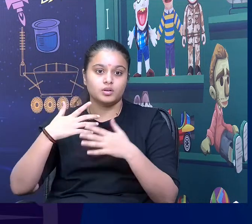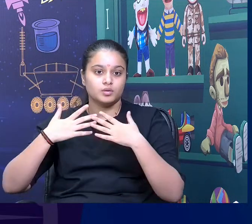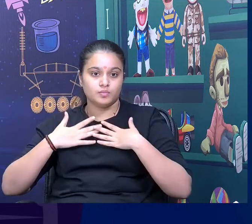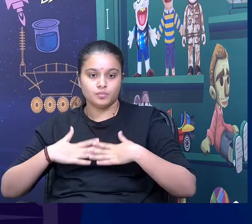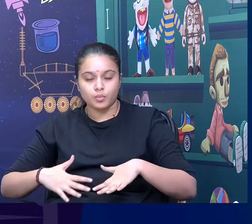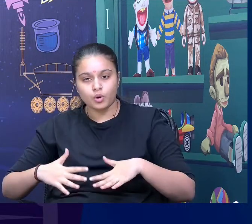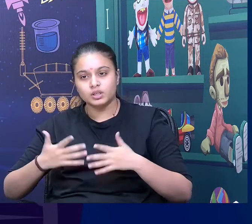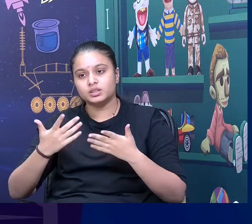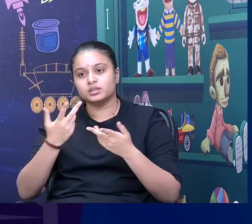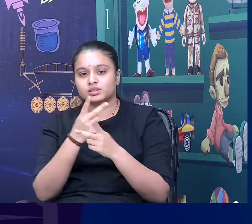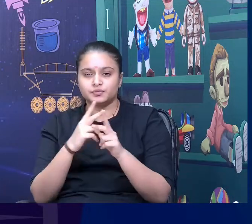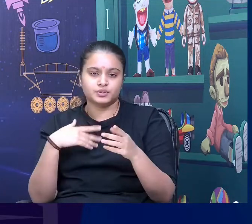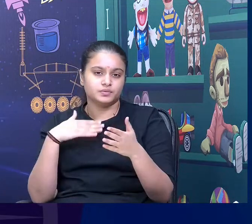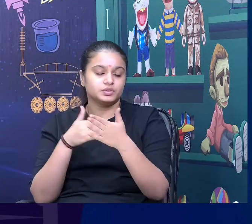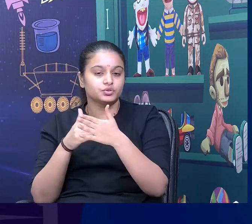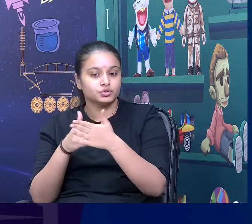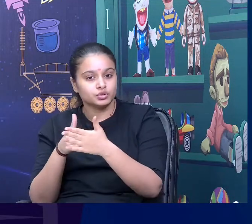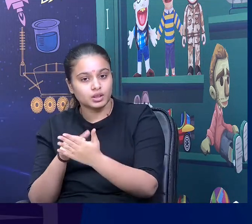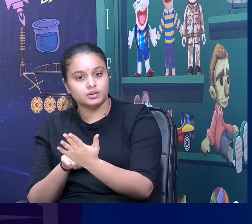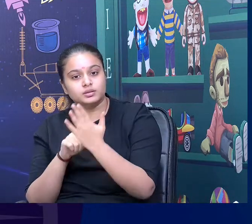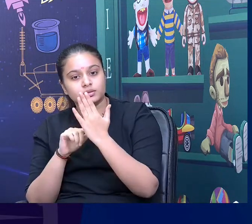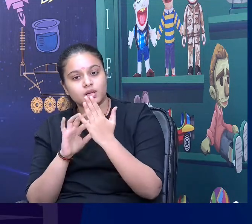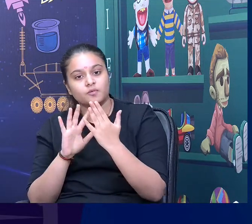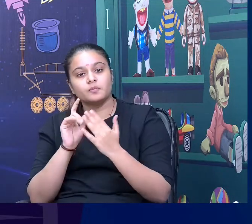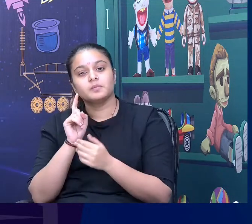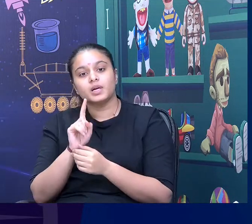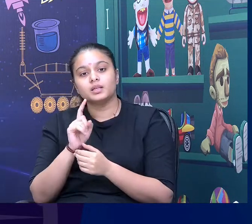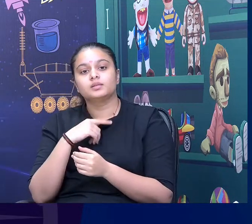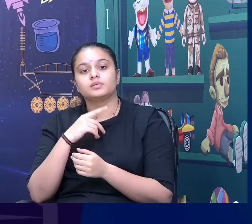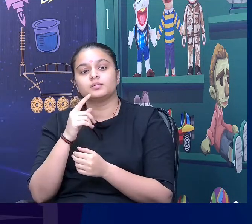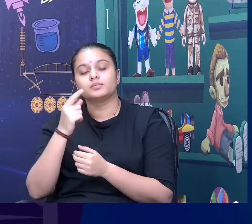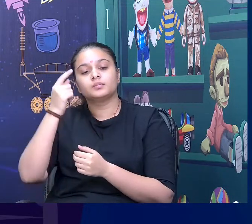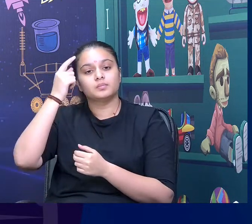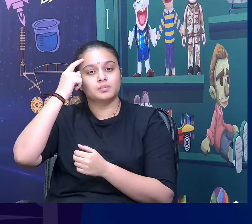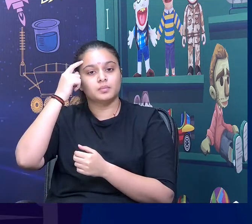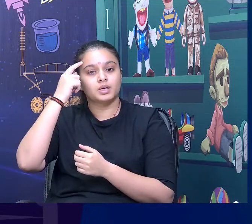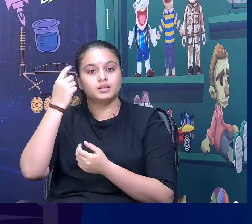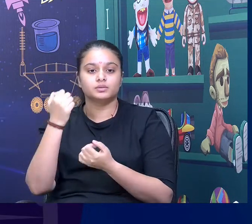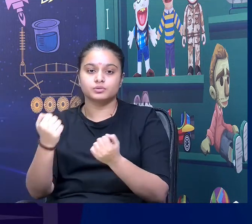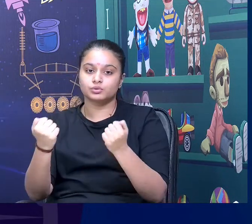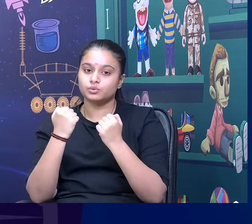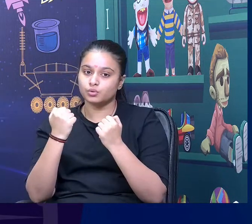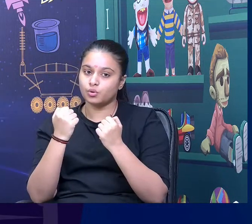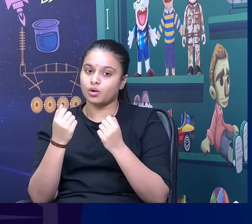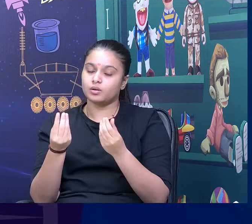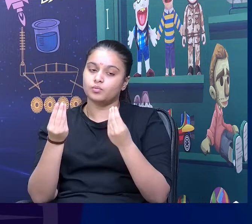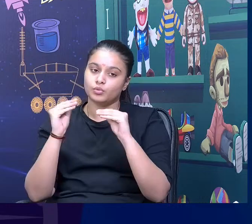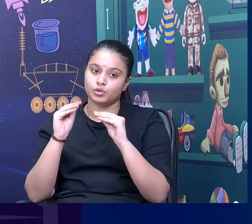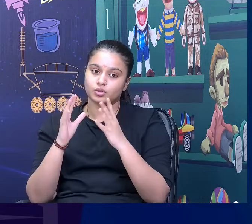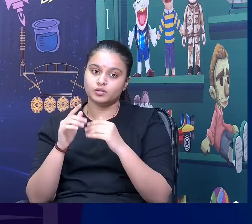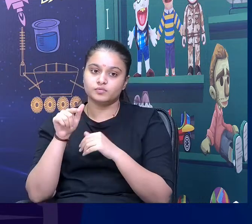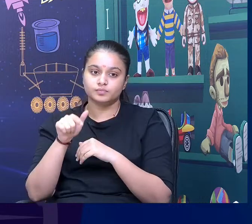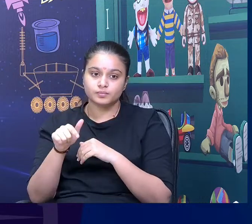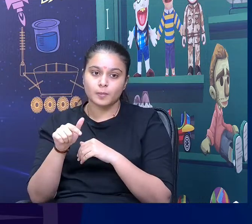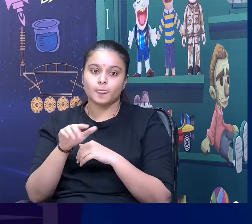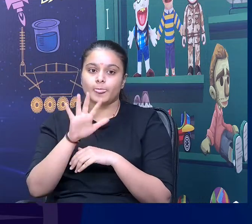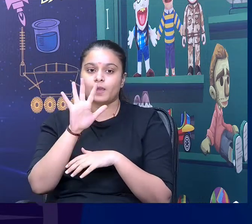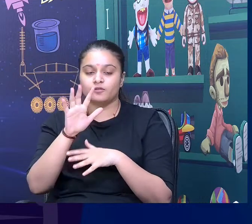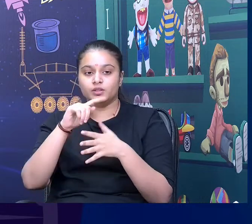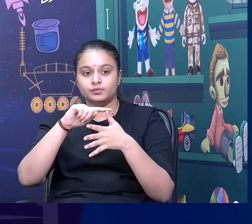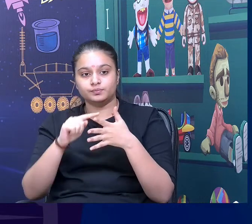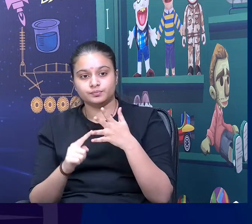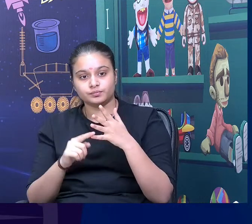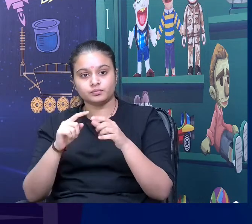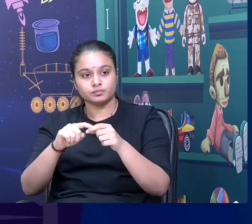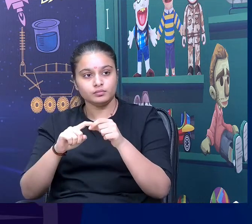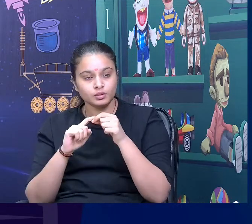bodies produce those challenges to him or to them, both of them, but their minds are very strong for them. But ma'am, these are the 5 questions that we have